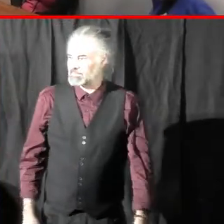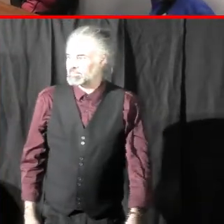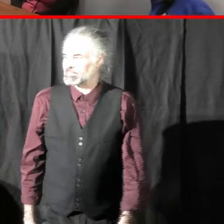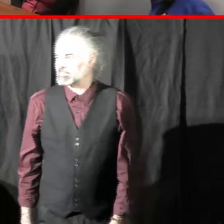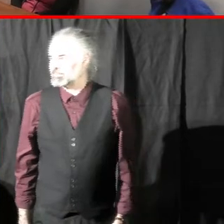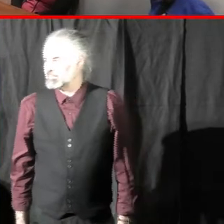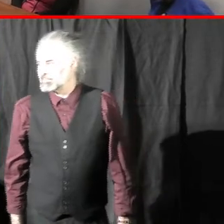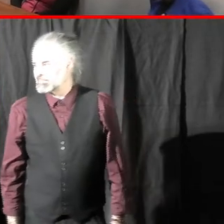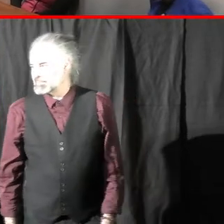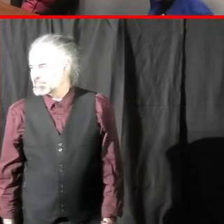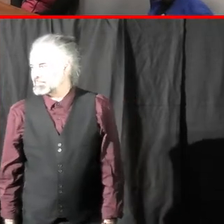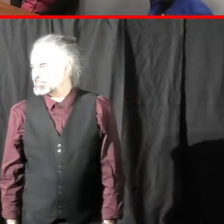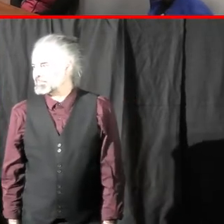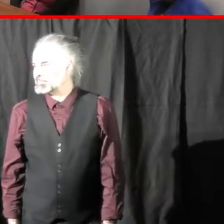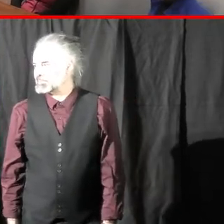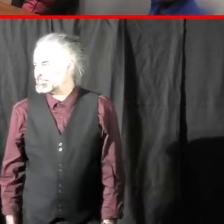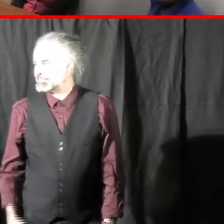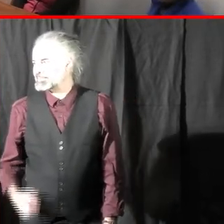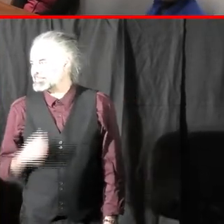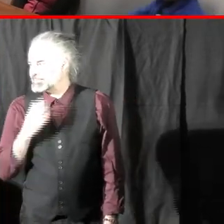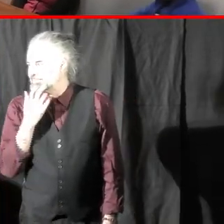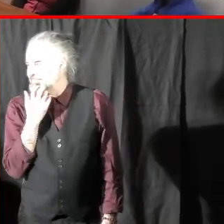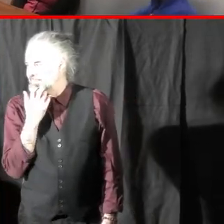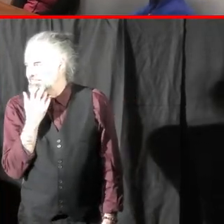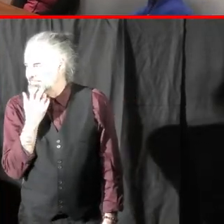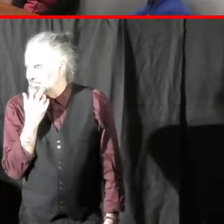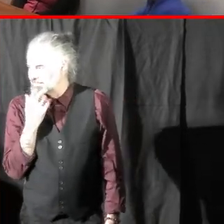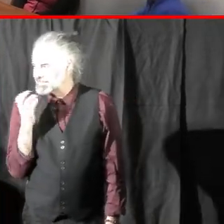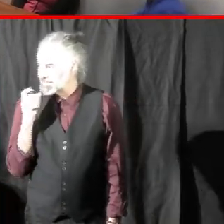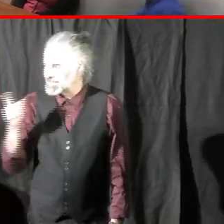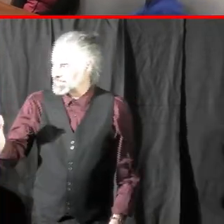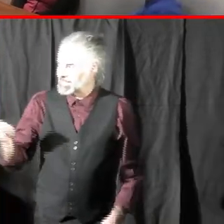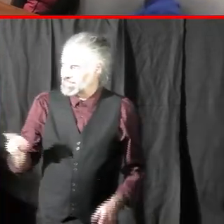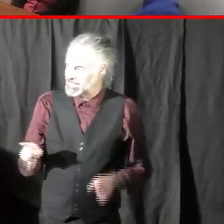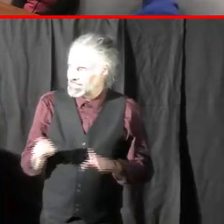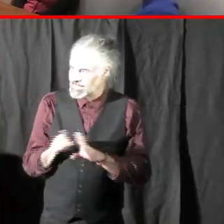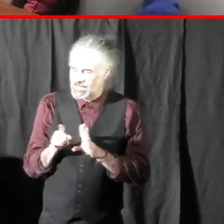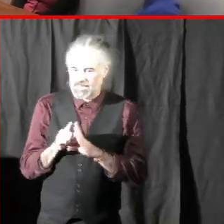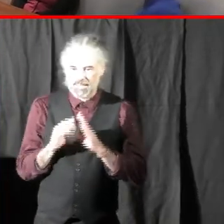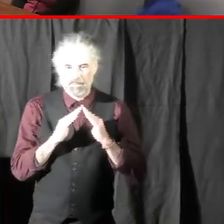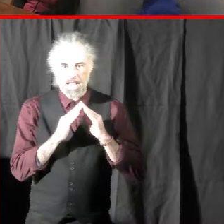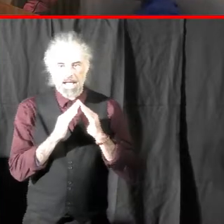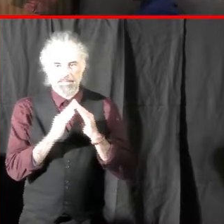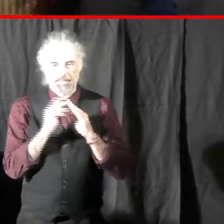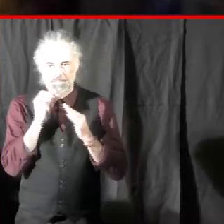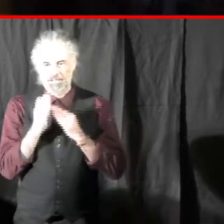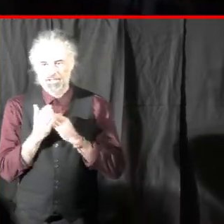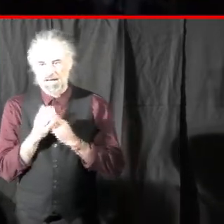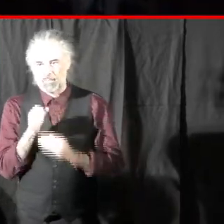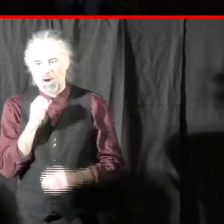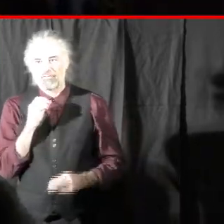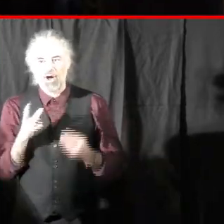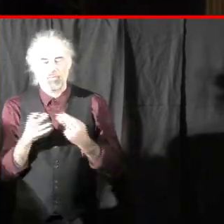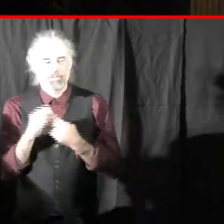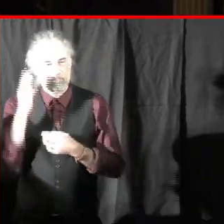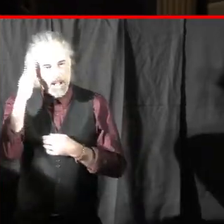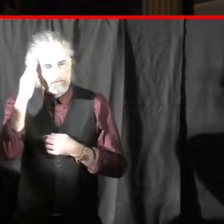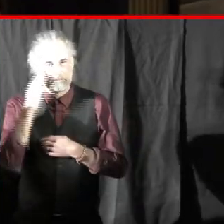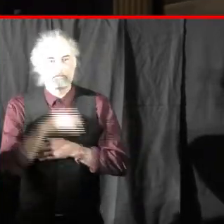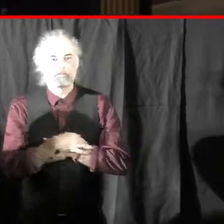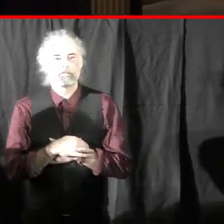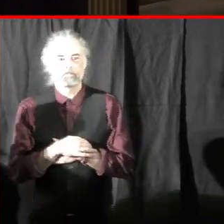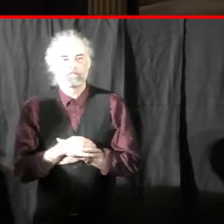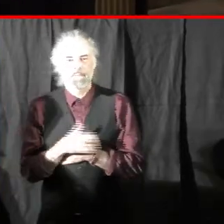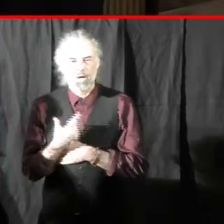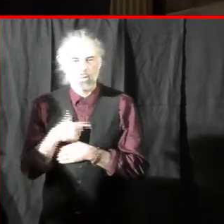Okay, son. Because you're in the same household, I'm going to assume, if you could share the mic with Mum. Yeah, no worries. Why are you calling magic